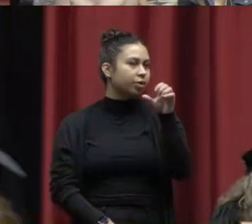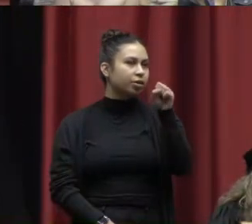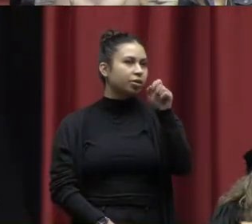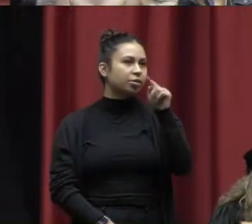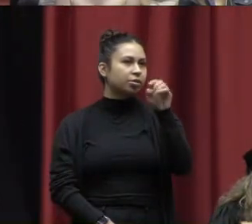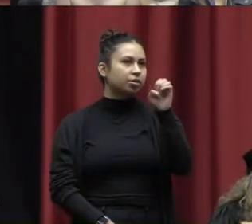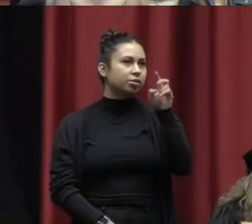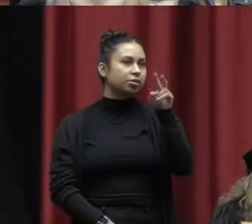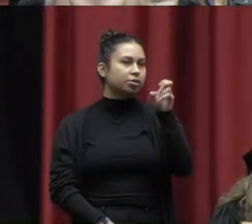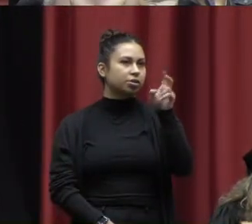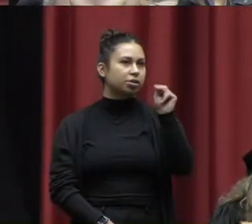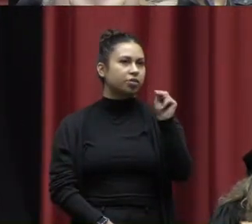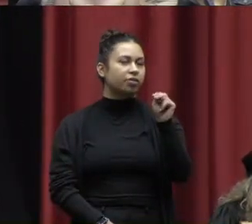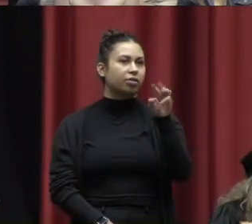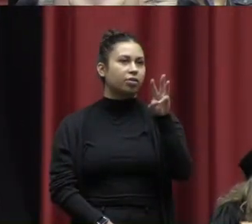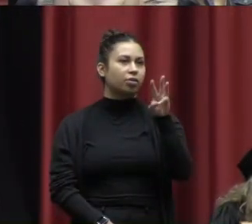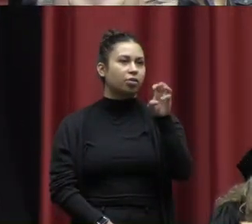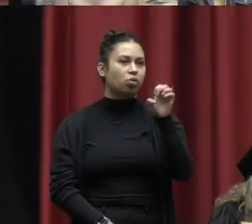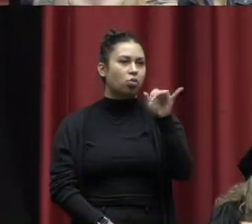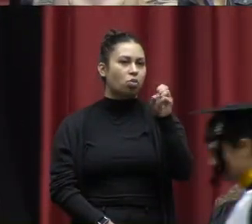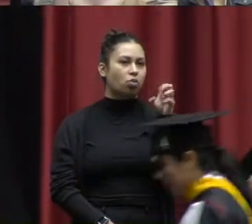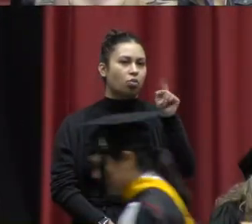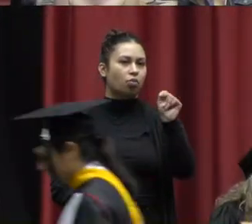Stephen Weist.